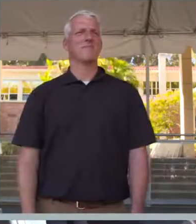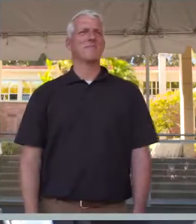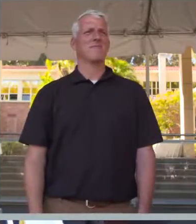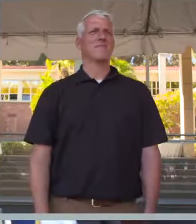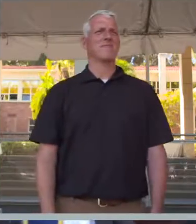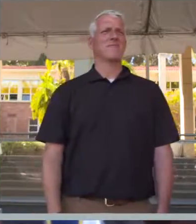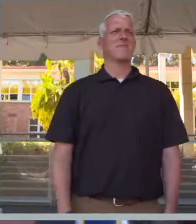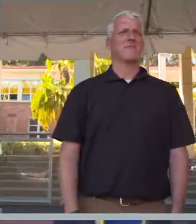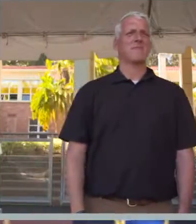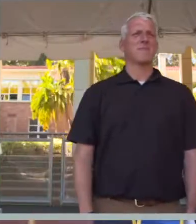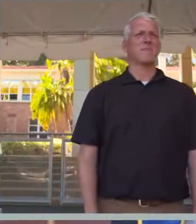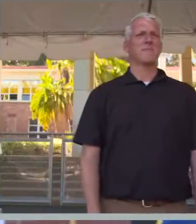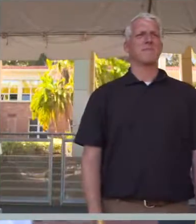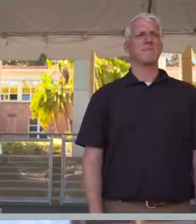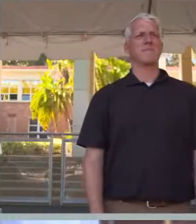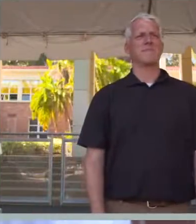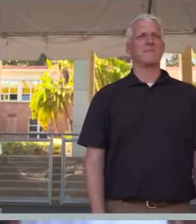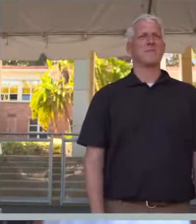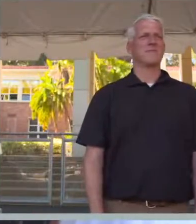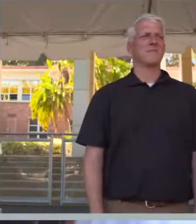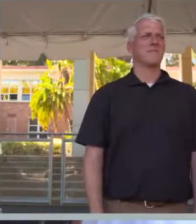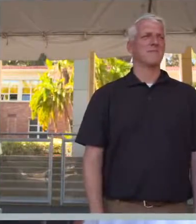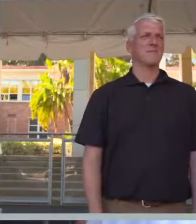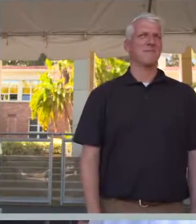Savannah Rose Marie Romeo.